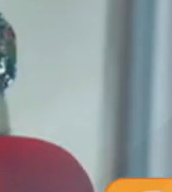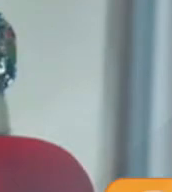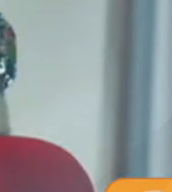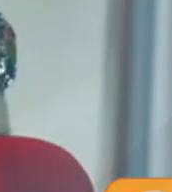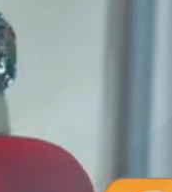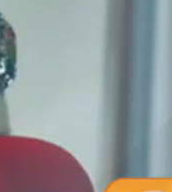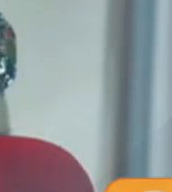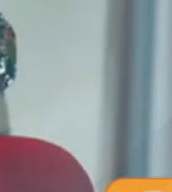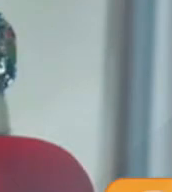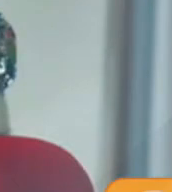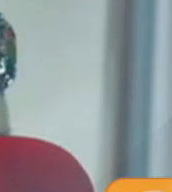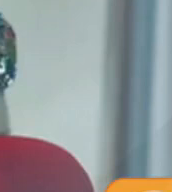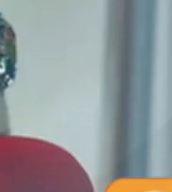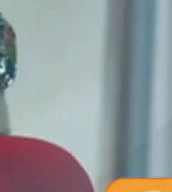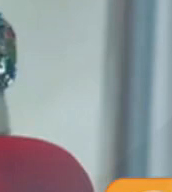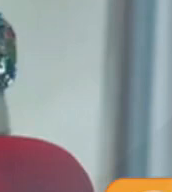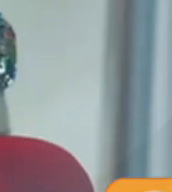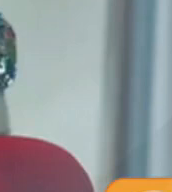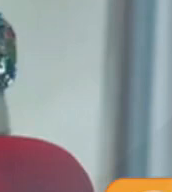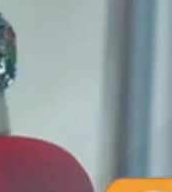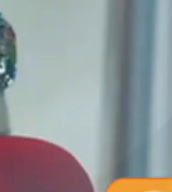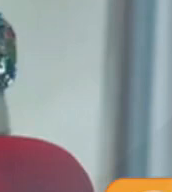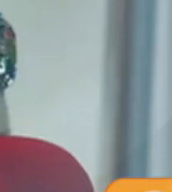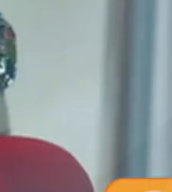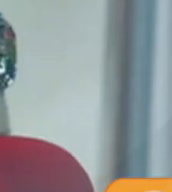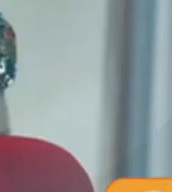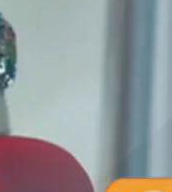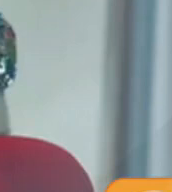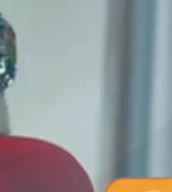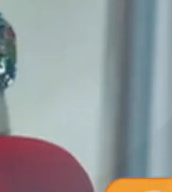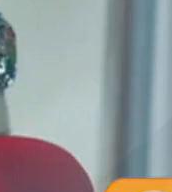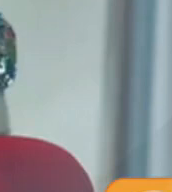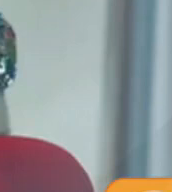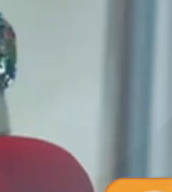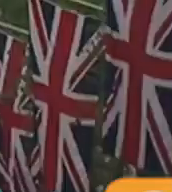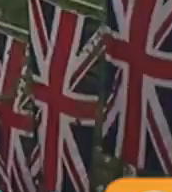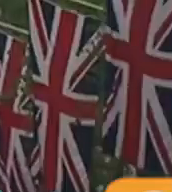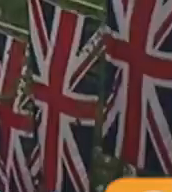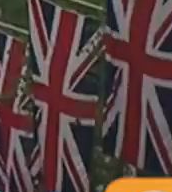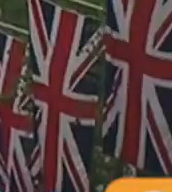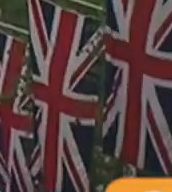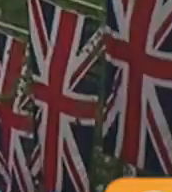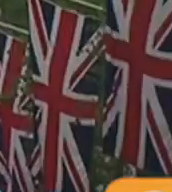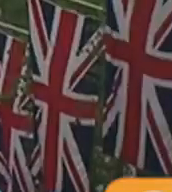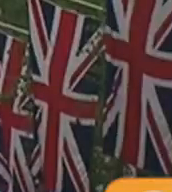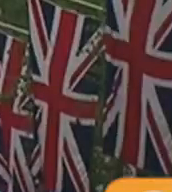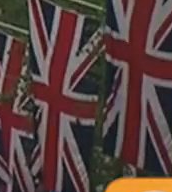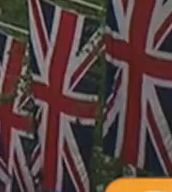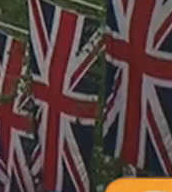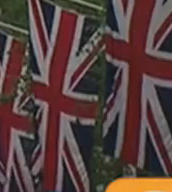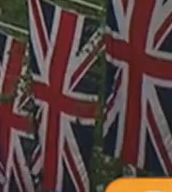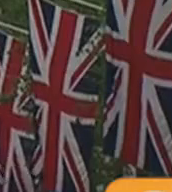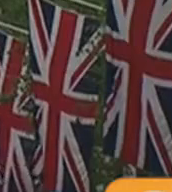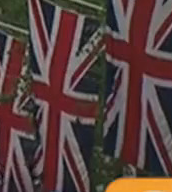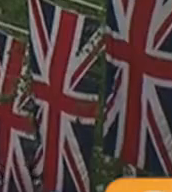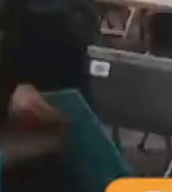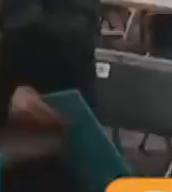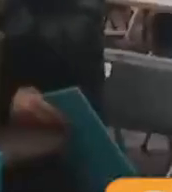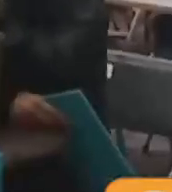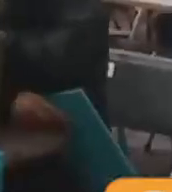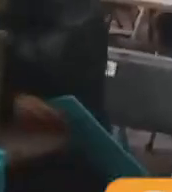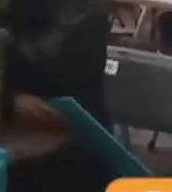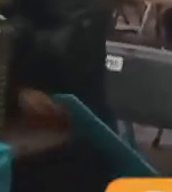receive ambassadors and high commissioners, and perform his duties as the head of the Commonwealth, an association of 56 independent countries,